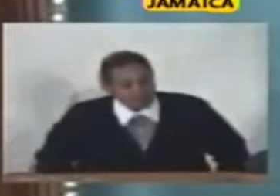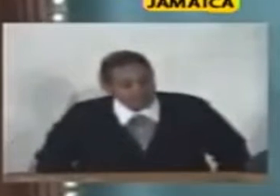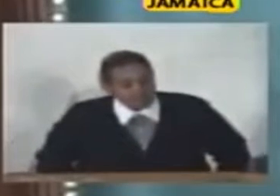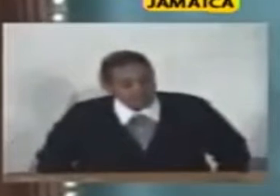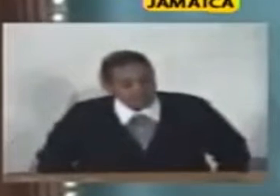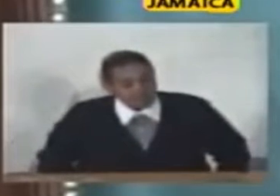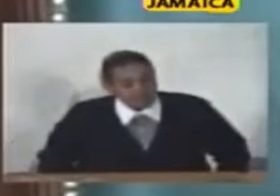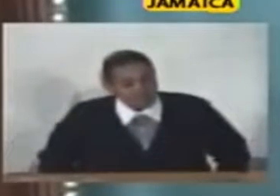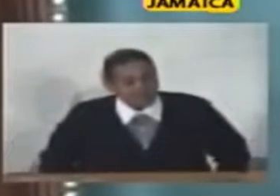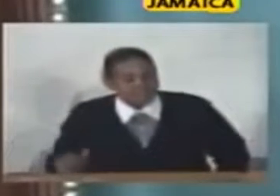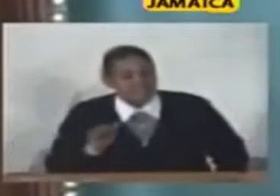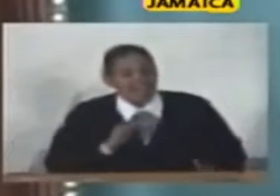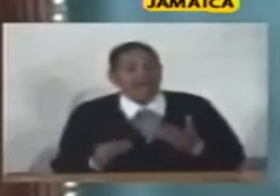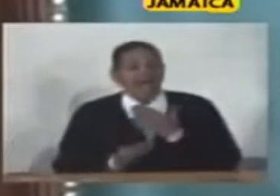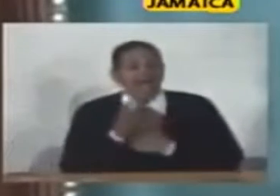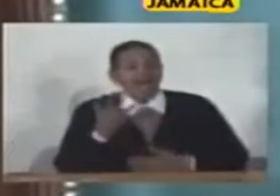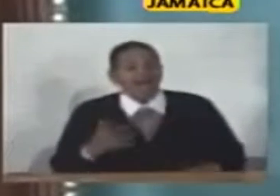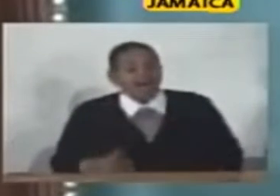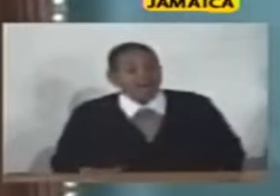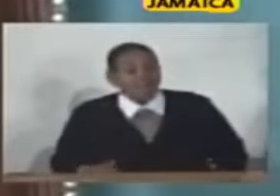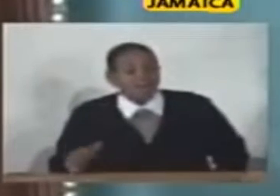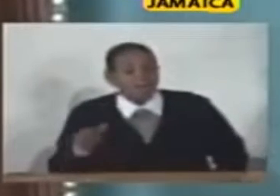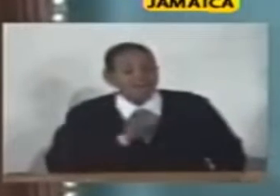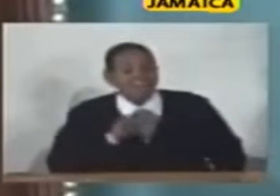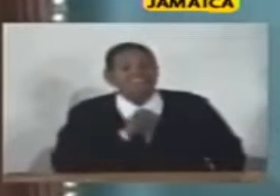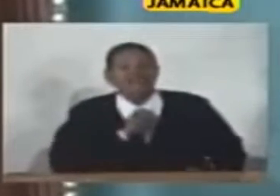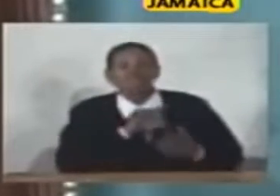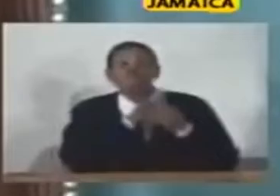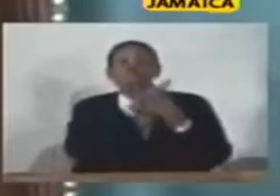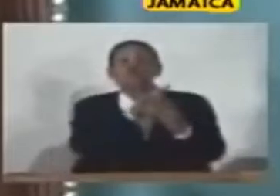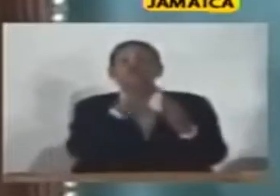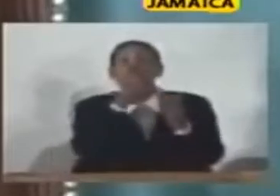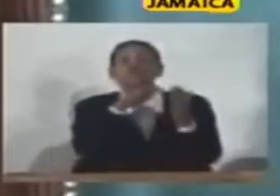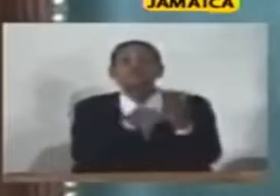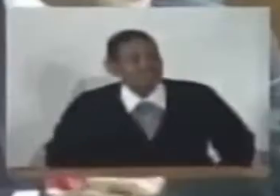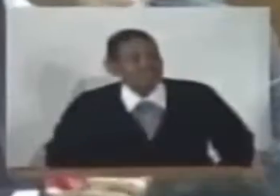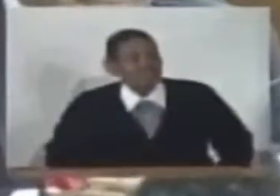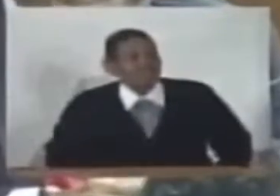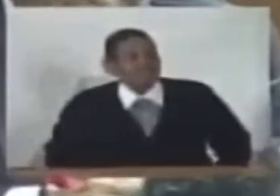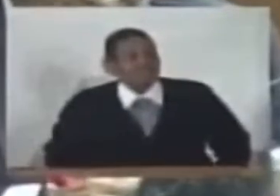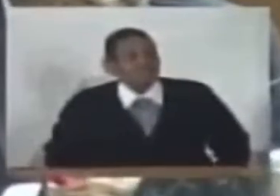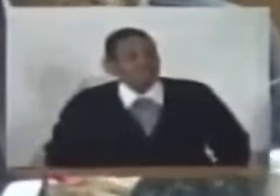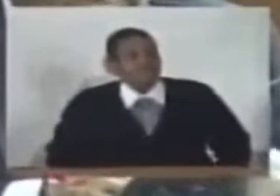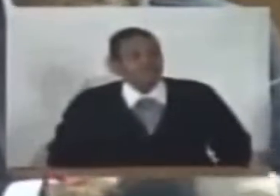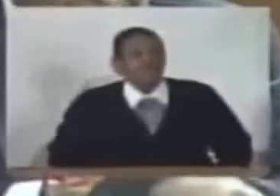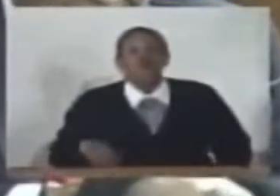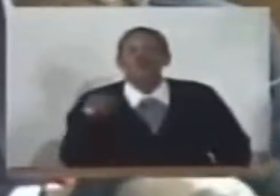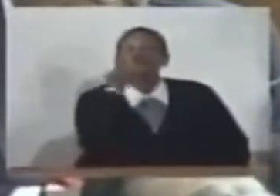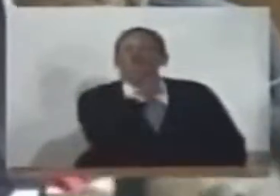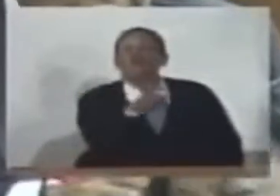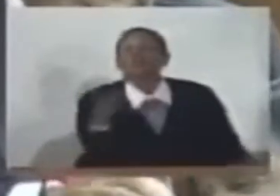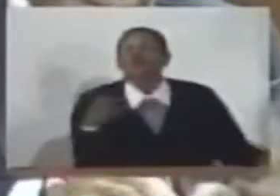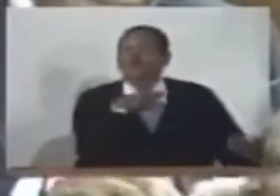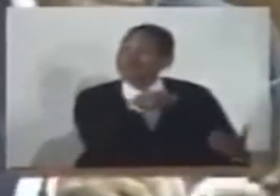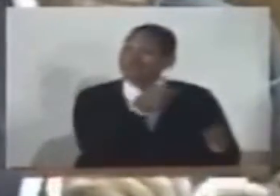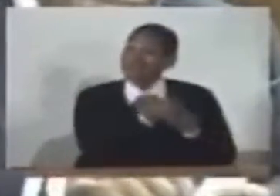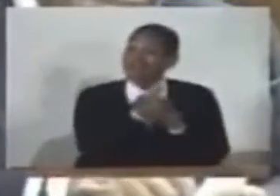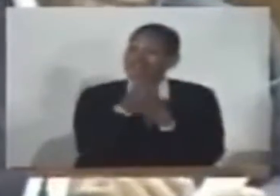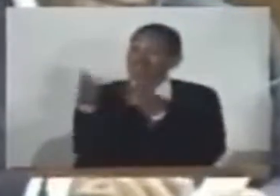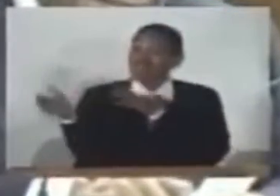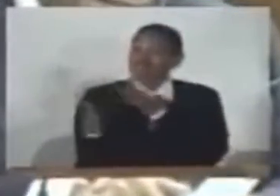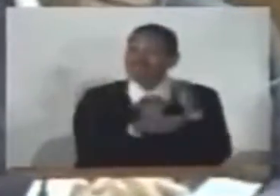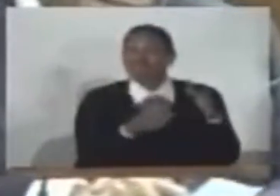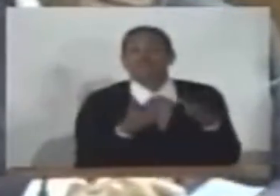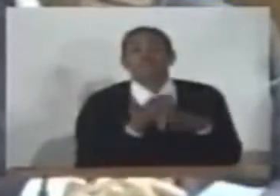However, opposition leader Dr. Peter Phillips questioned the source of the advice. Are you prepared to share